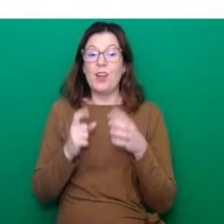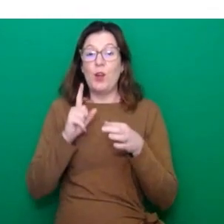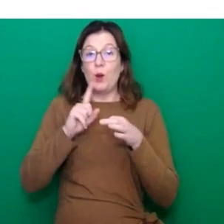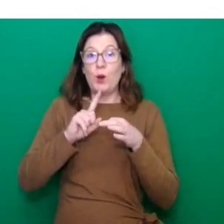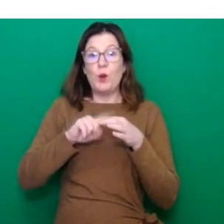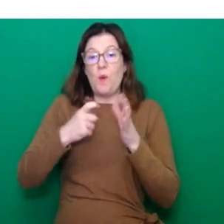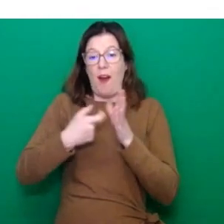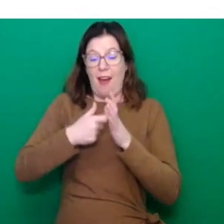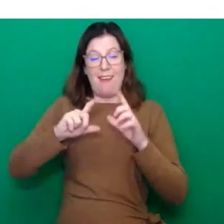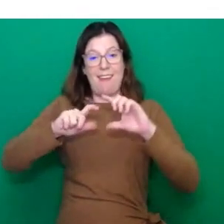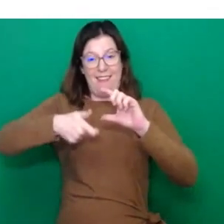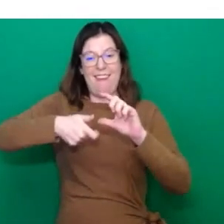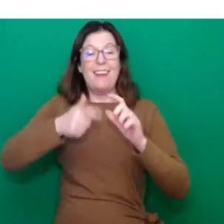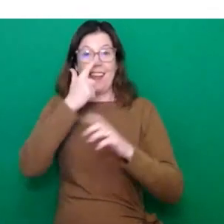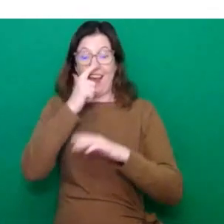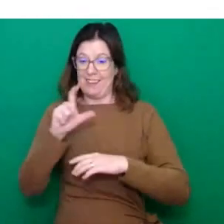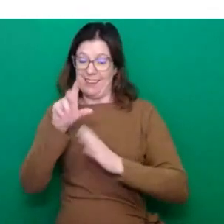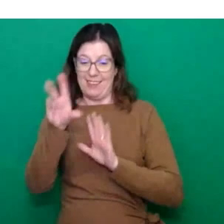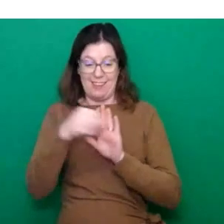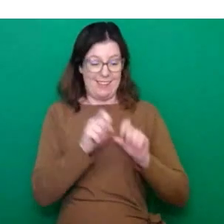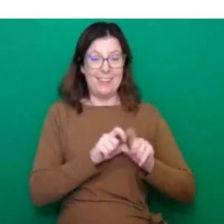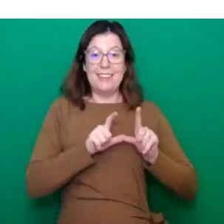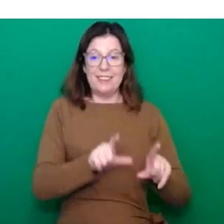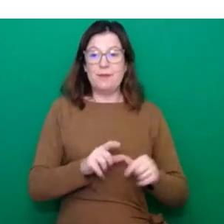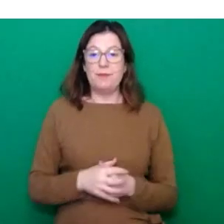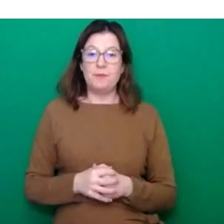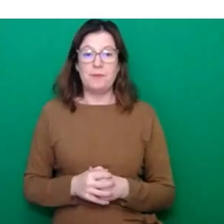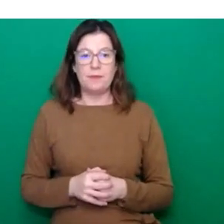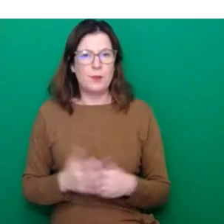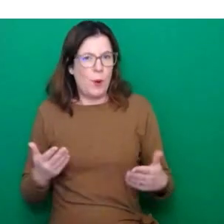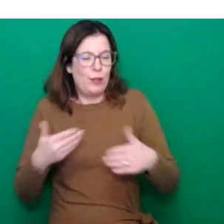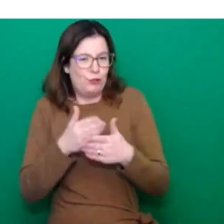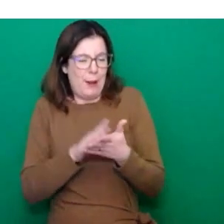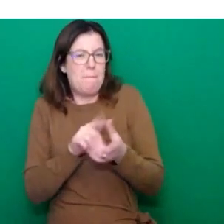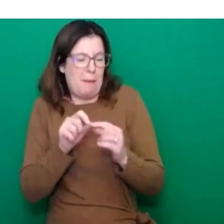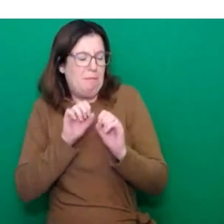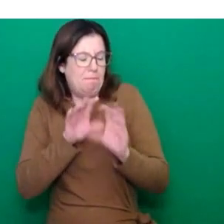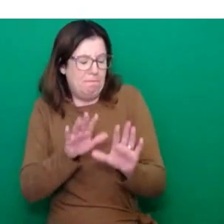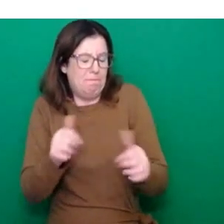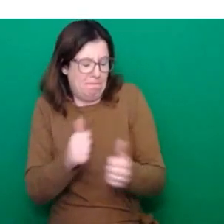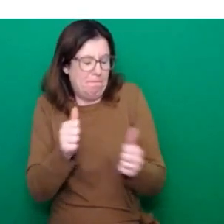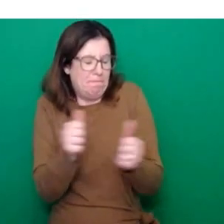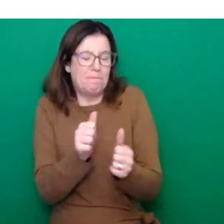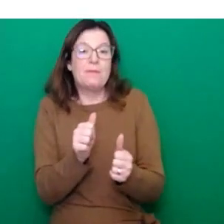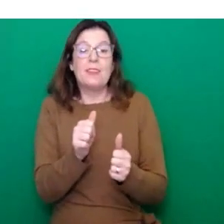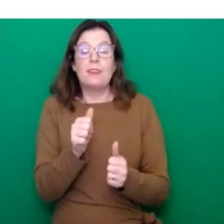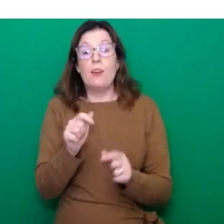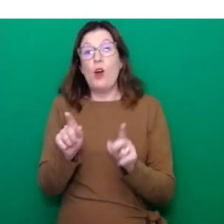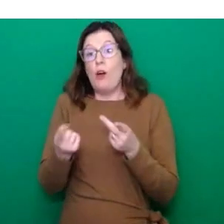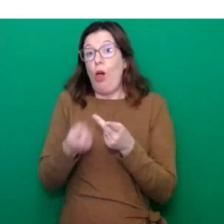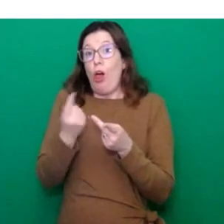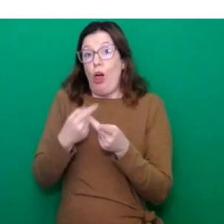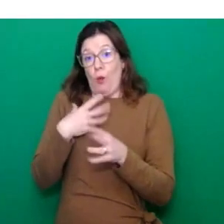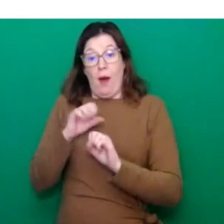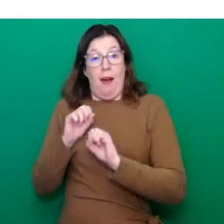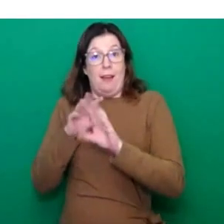there. So that's, I suppose, what I wanted to say about the career map. The other thing, I guess, to flag is that we're developing some